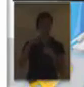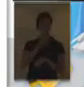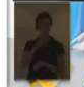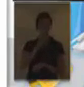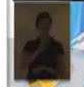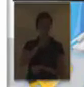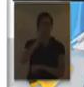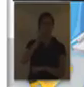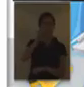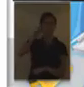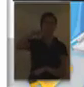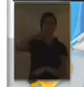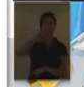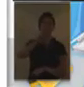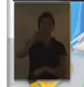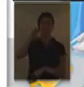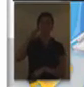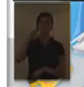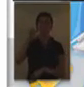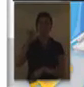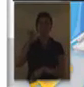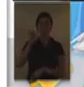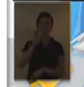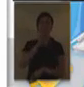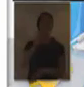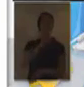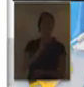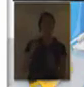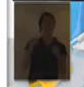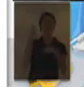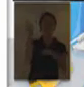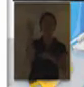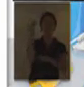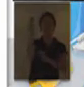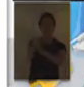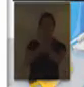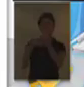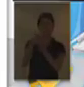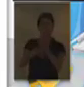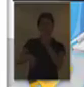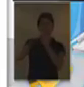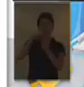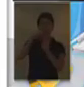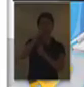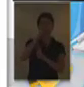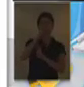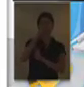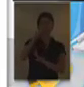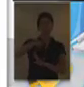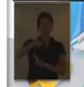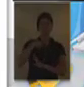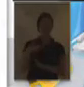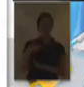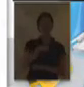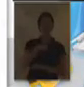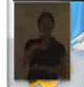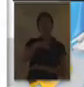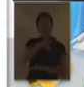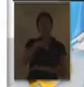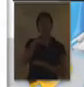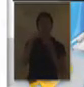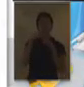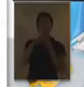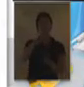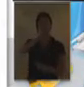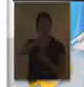done this. They had avatars for sign language with